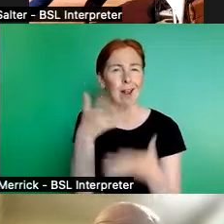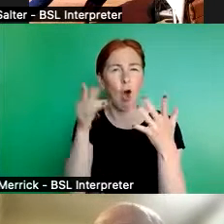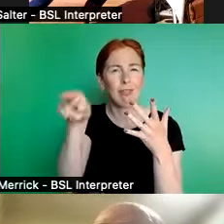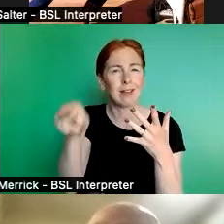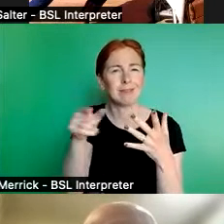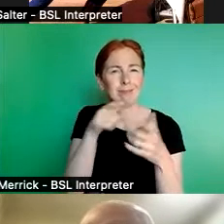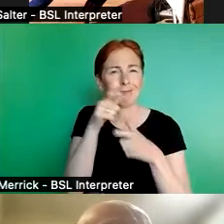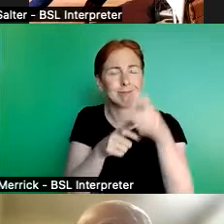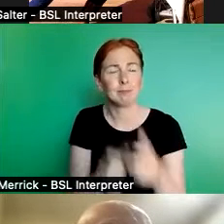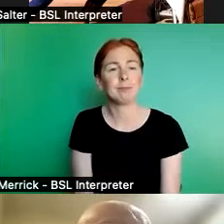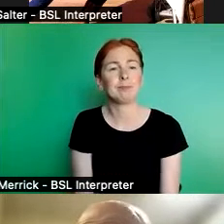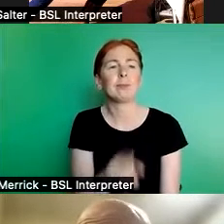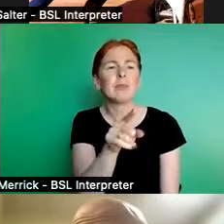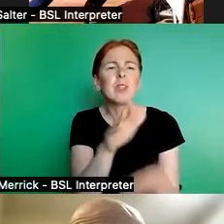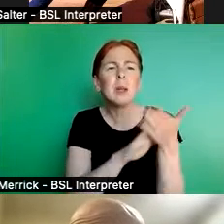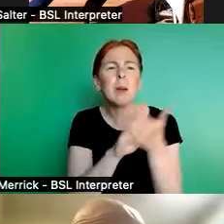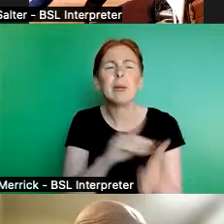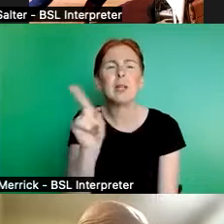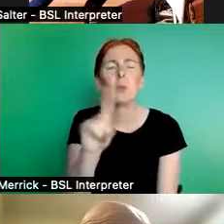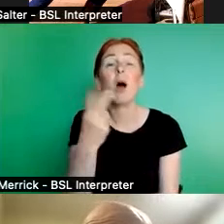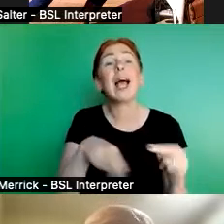standing 20 feet away. But if they had